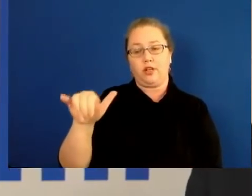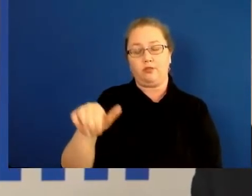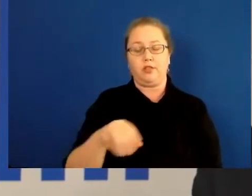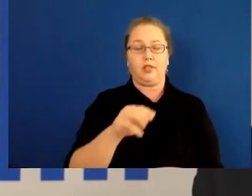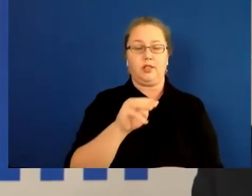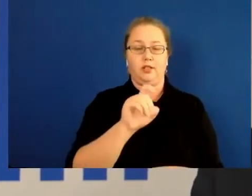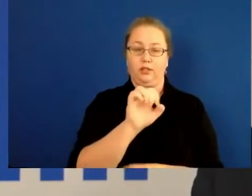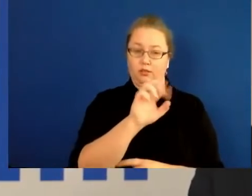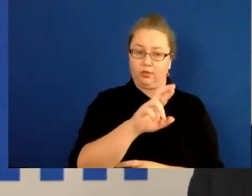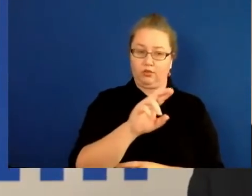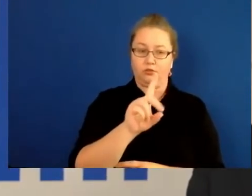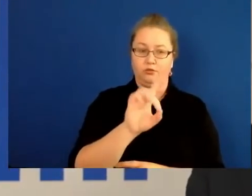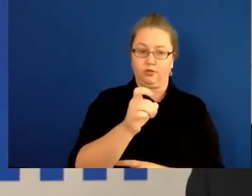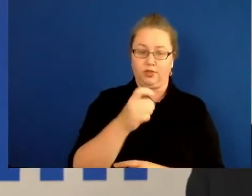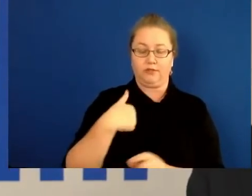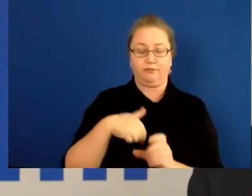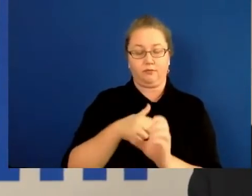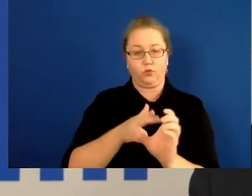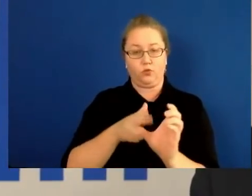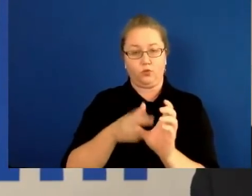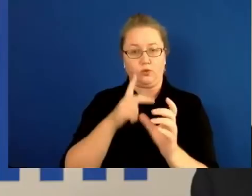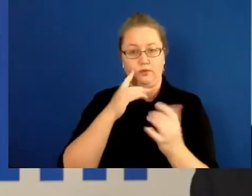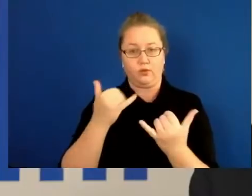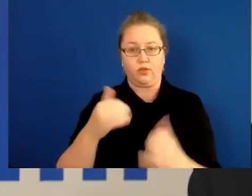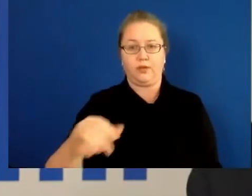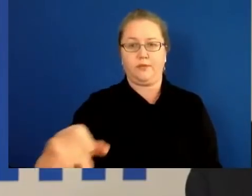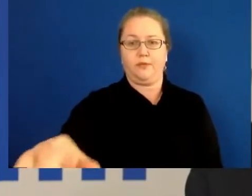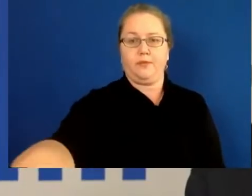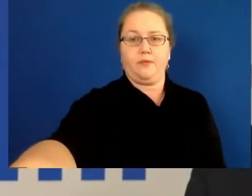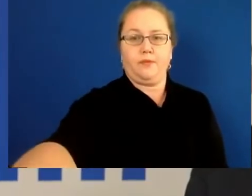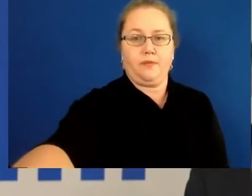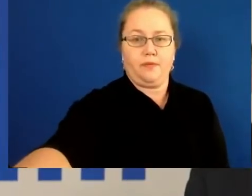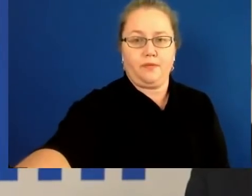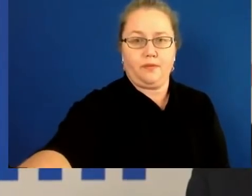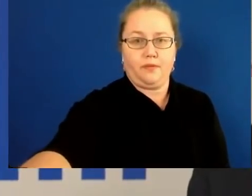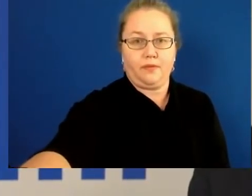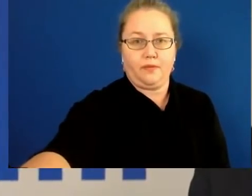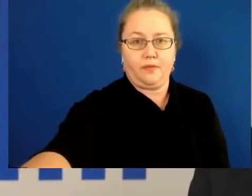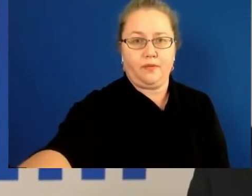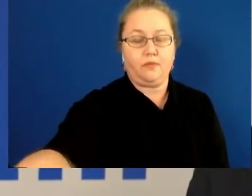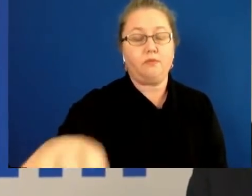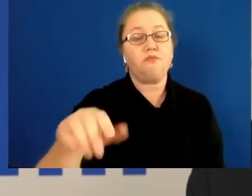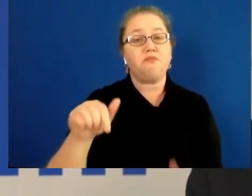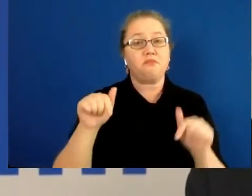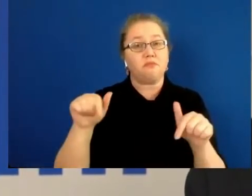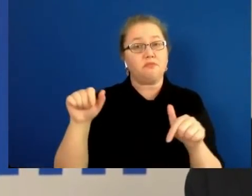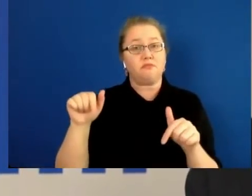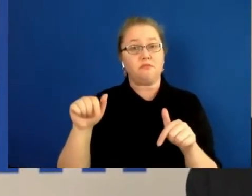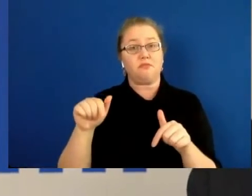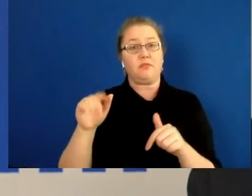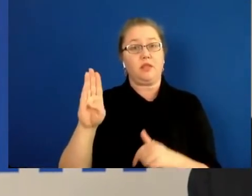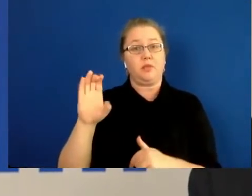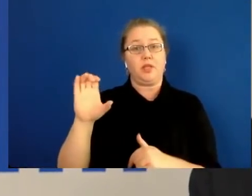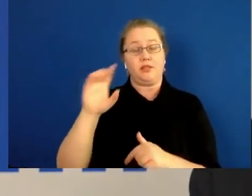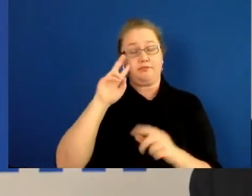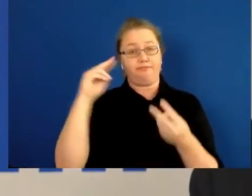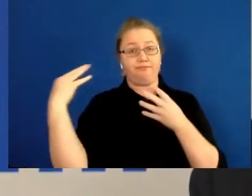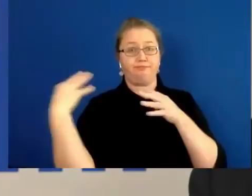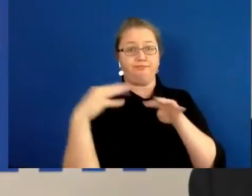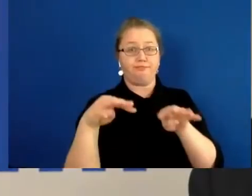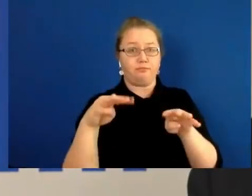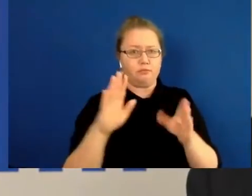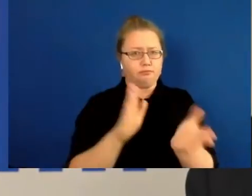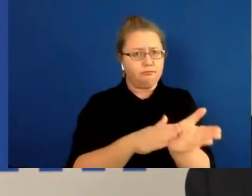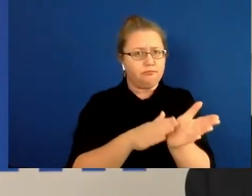recognizing that we are conducting our business today on the unceded and traditional shared territories of the Keetse,